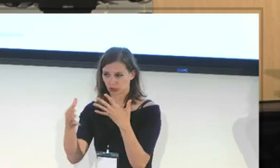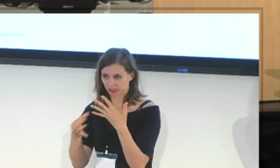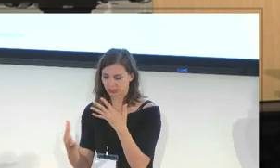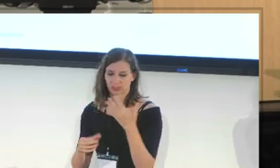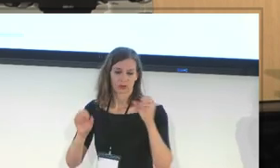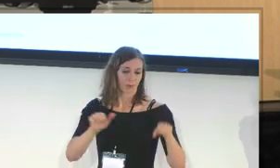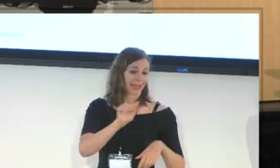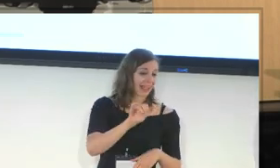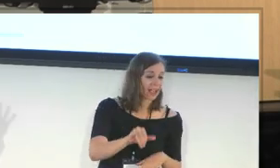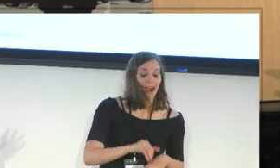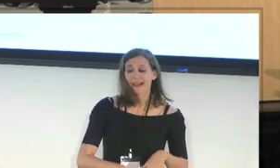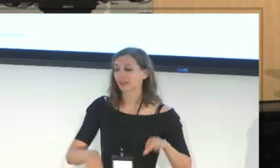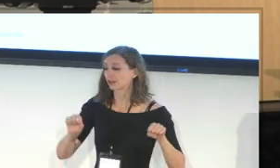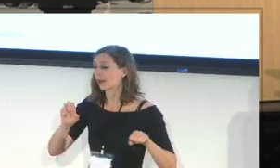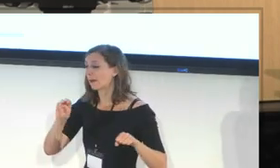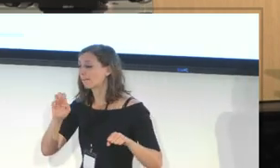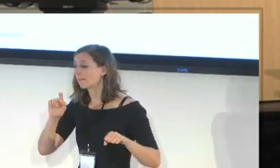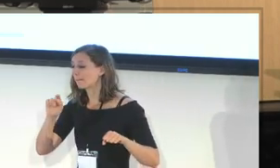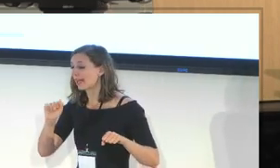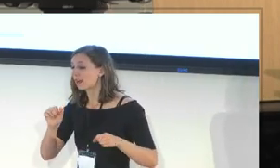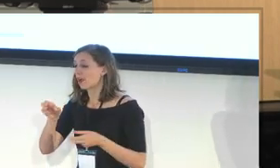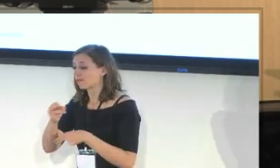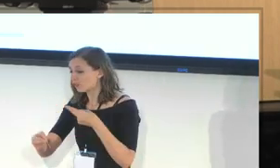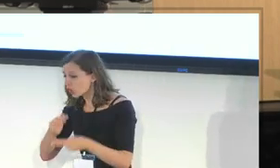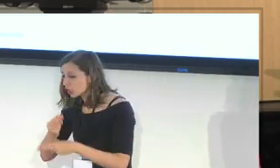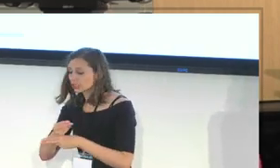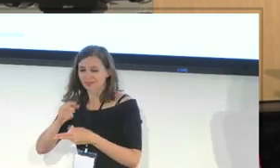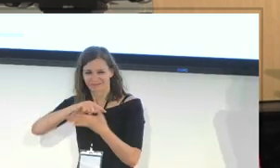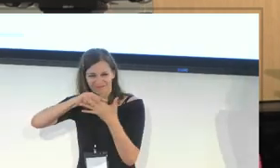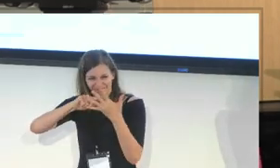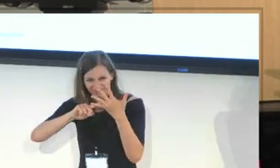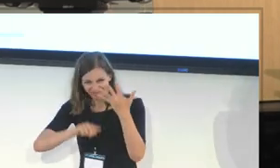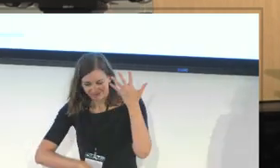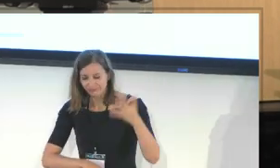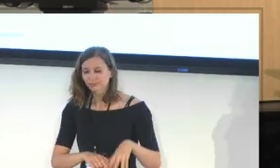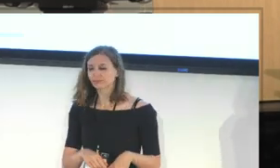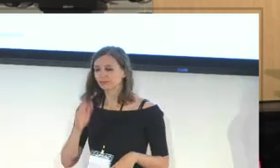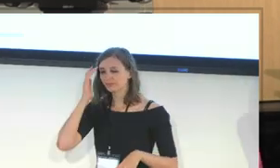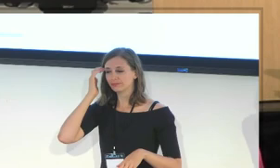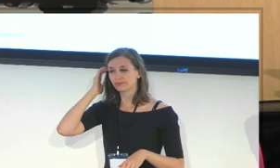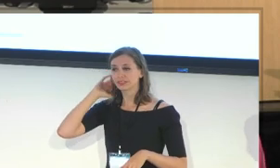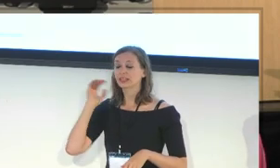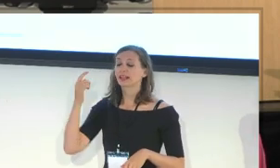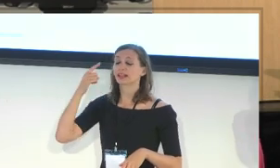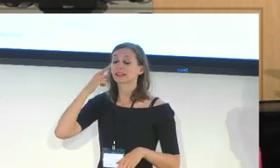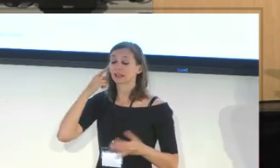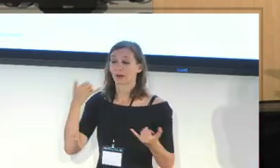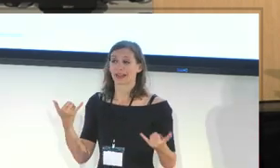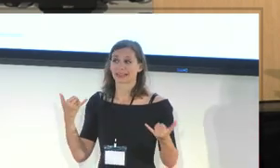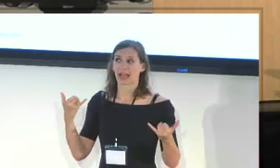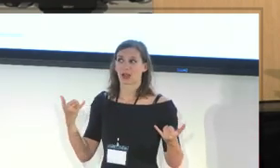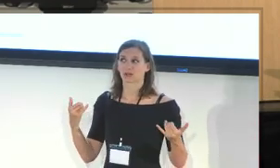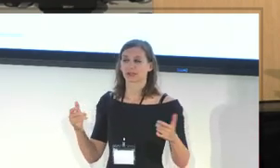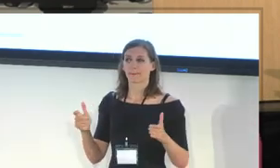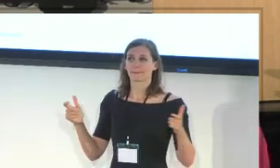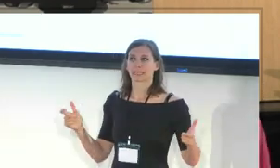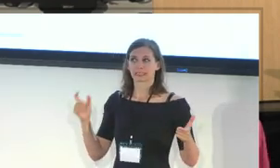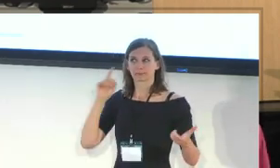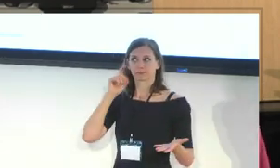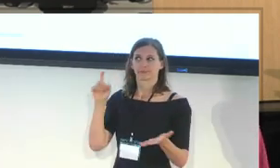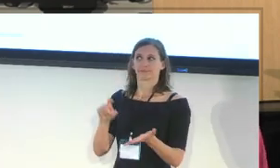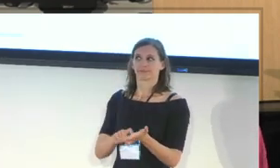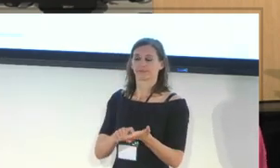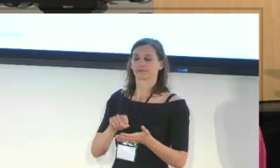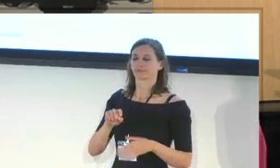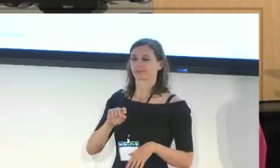a metaverse event, and put them all together. So I think at the moment, the biggest experience I have is that probably about